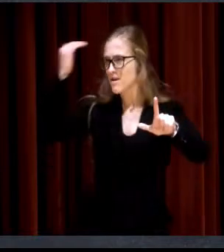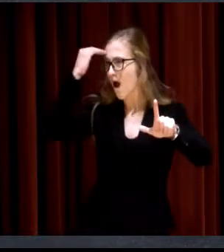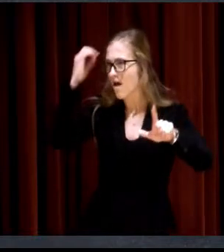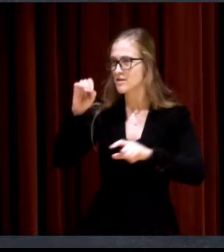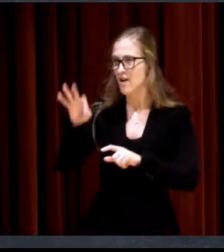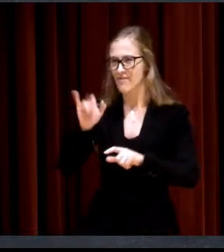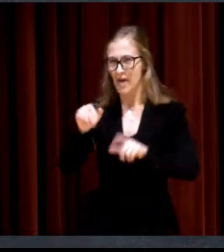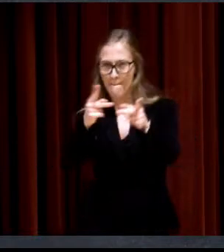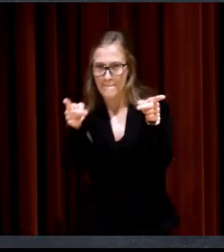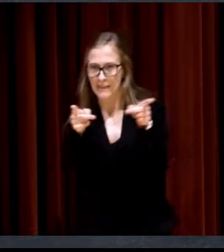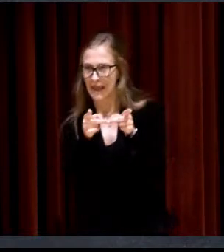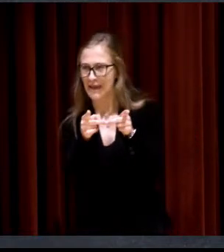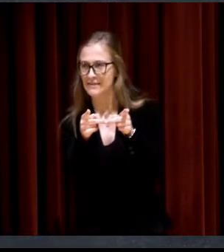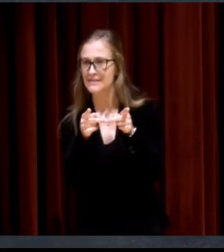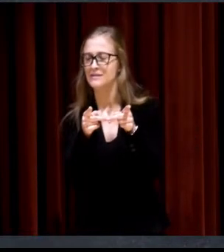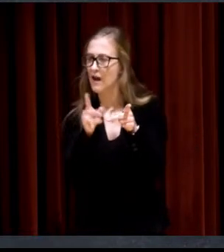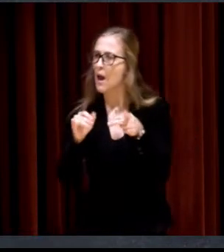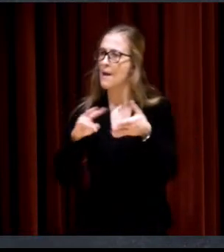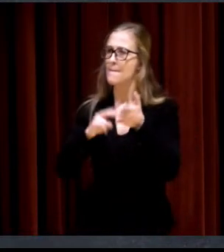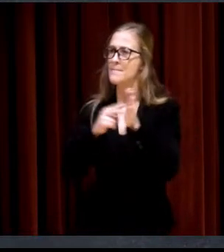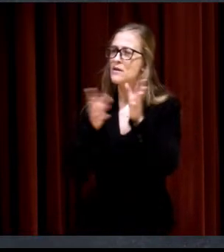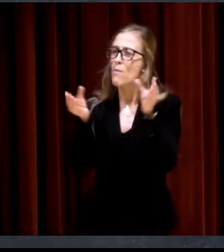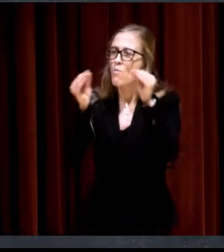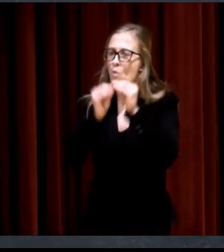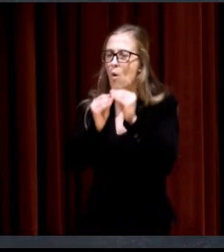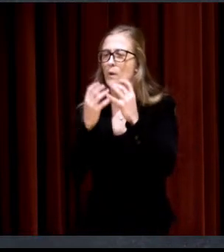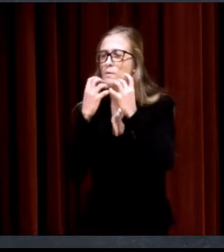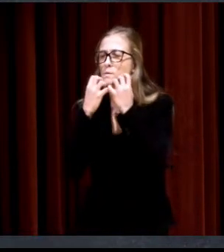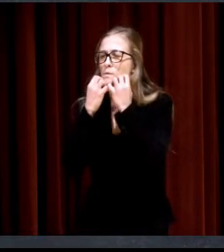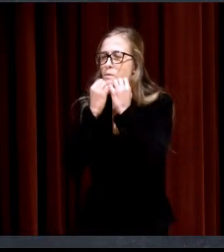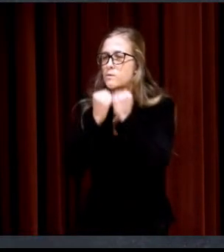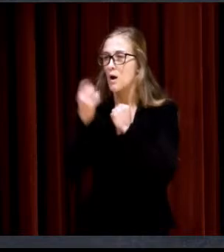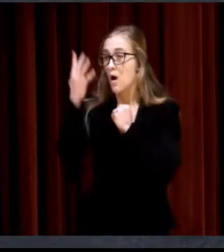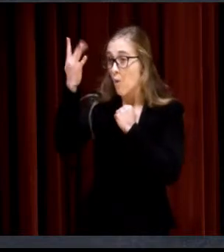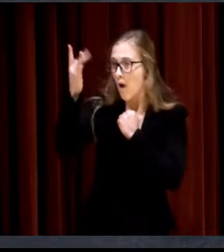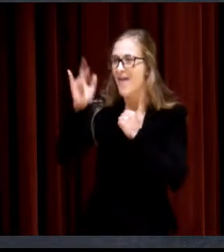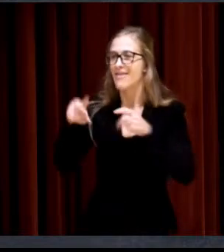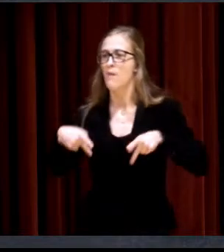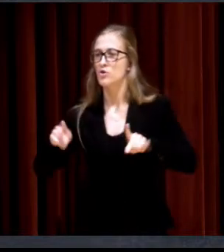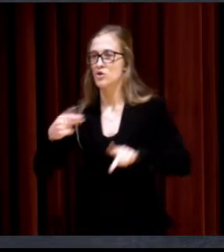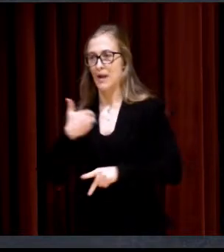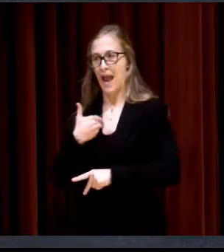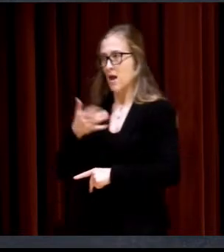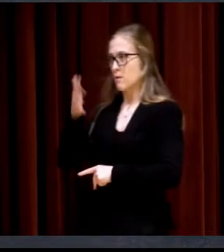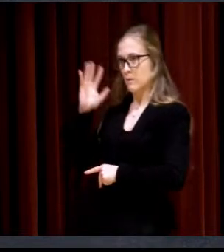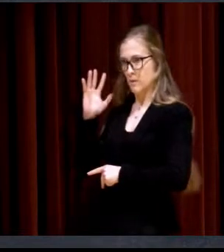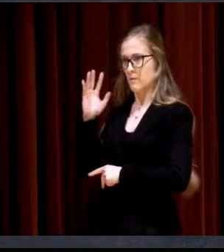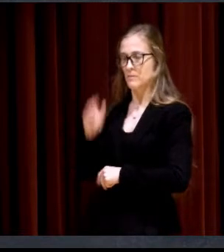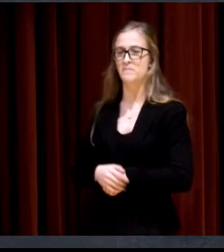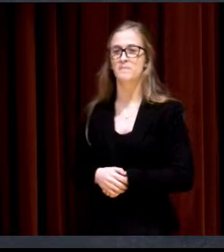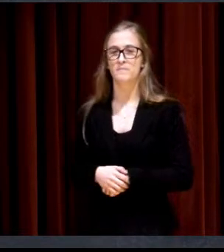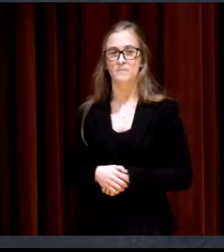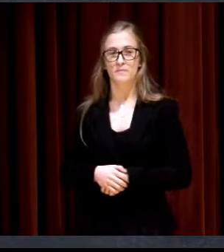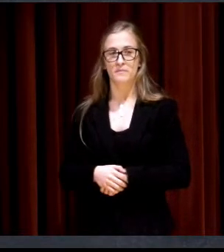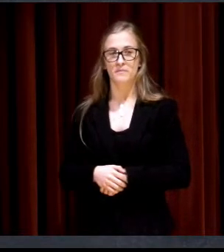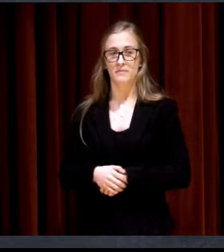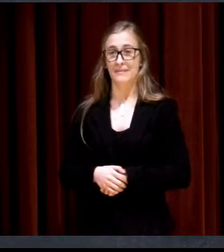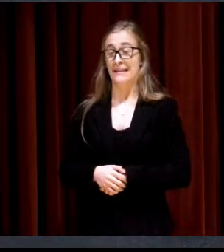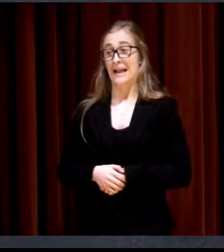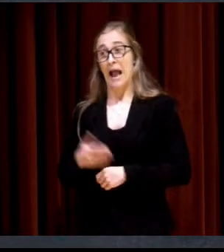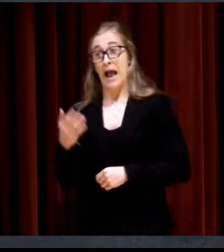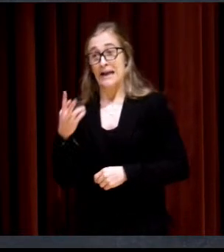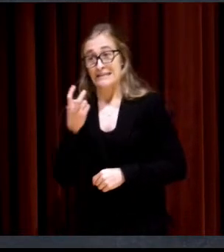or visiting Pompeii means more to me because of the enrichment opportunities. Now, I don't think we're going to fund taking anybody to